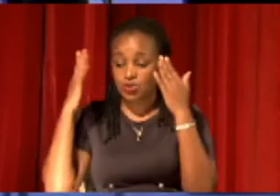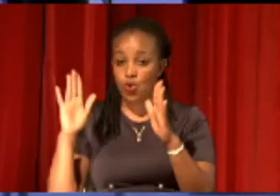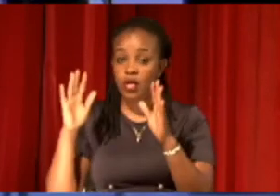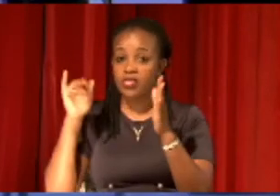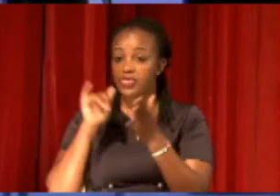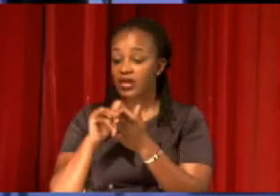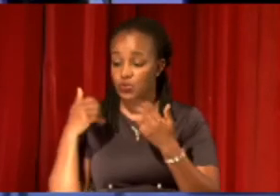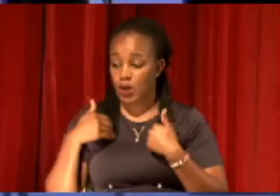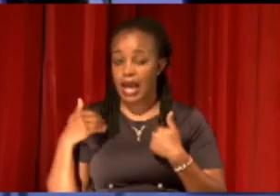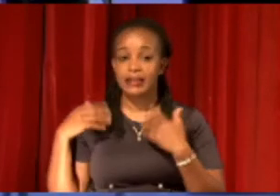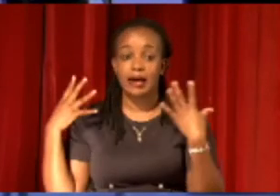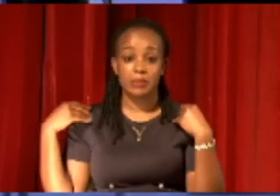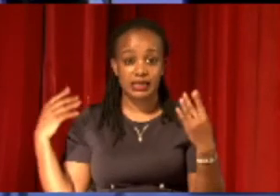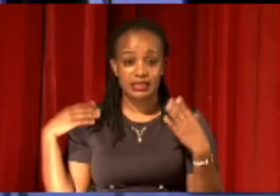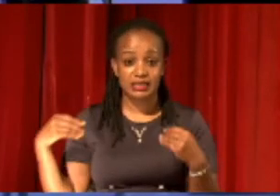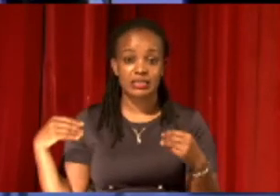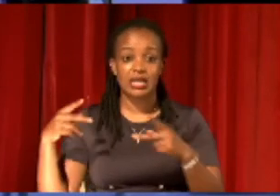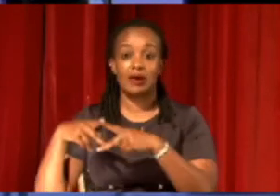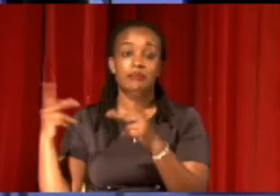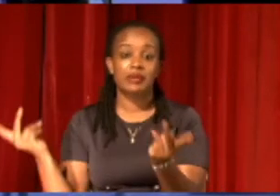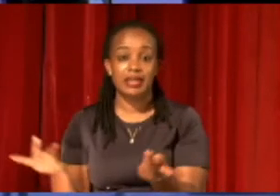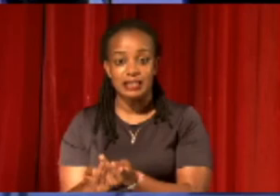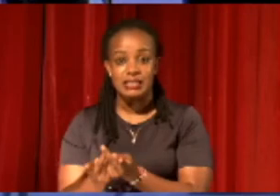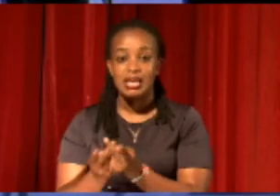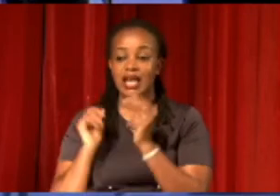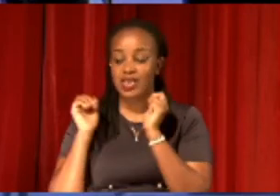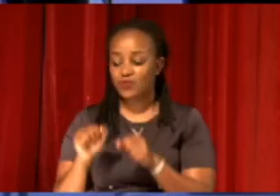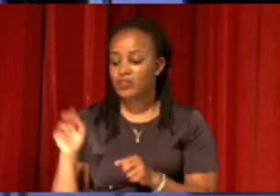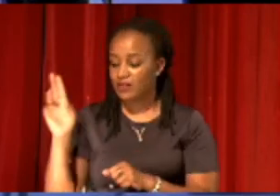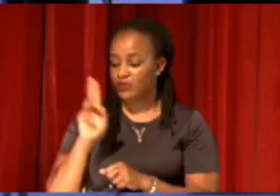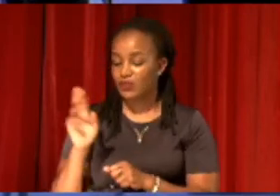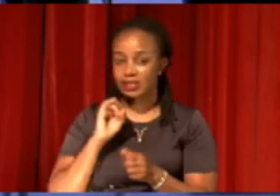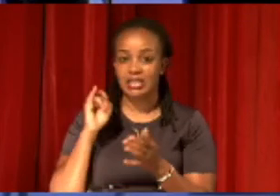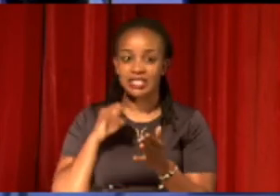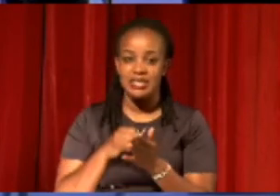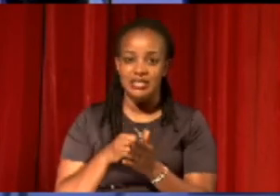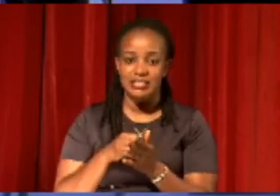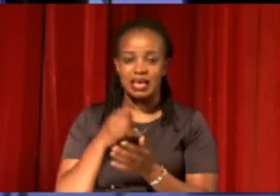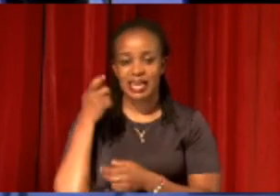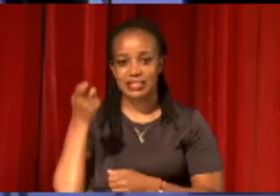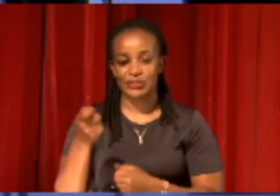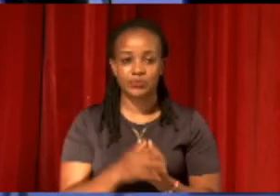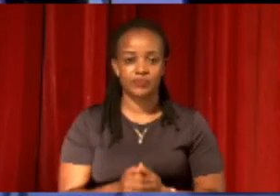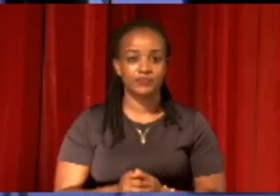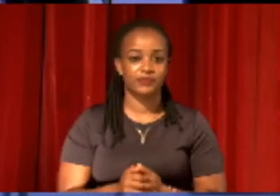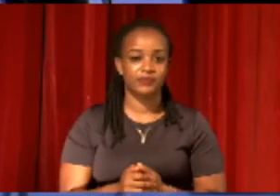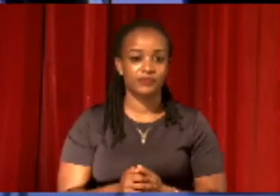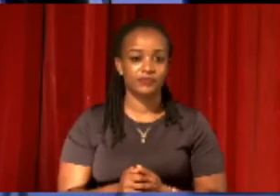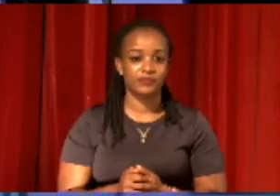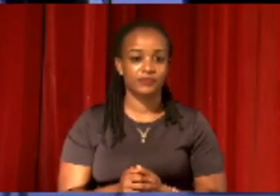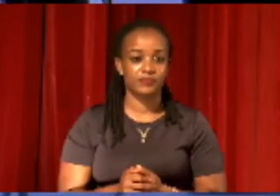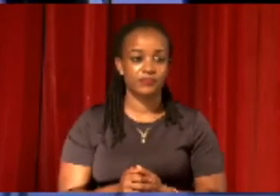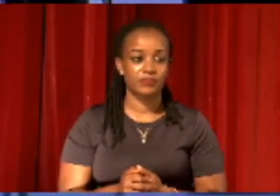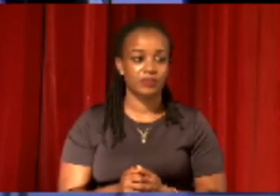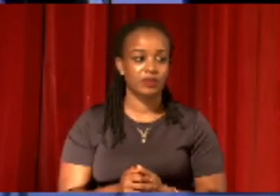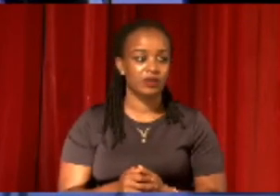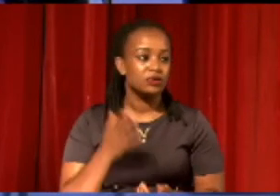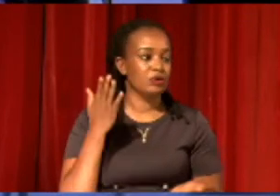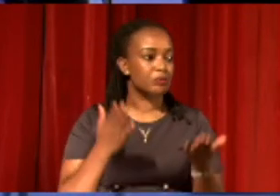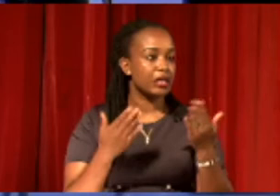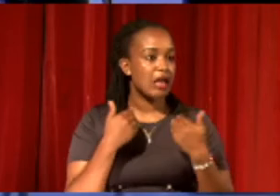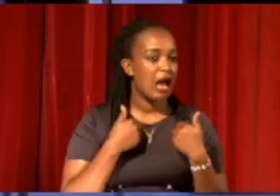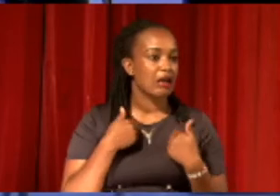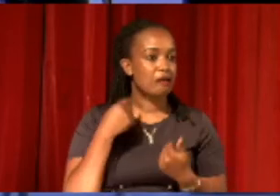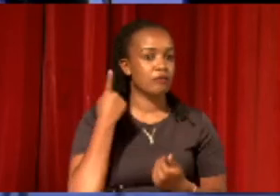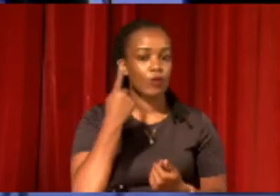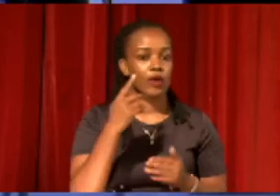had it right there mm-hmm. in my neighborhood. I would have used it quite a bit. So thank you for that. If you'll indulge me, mm-hmm. we may have one or two people